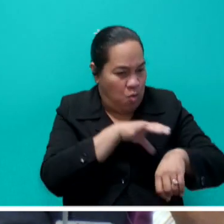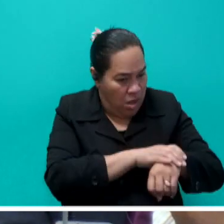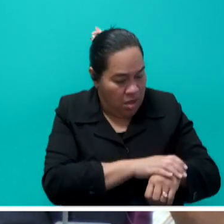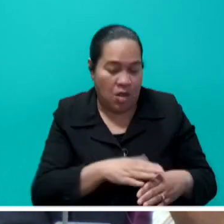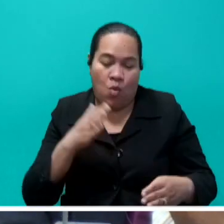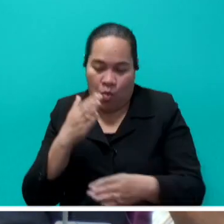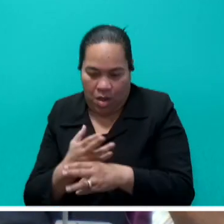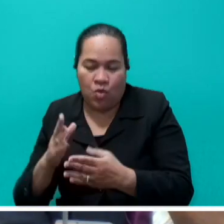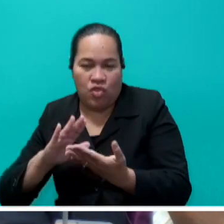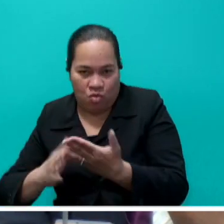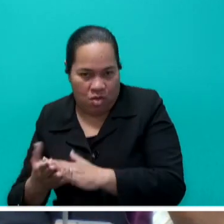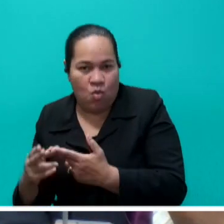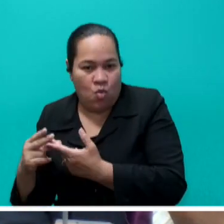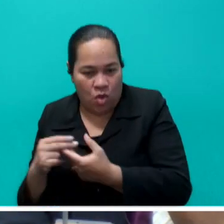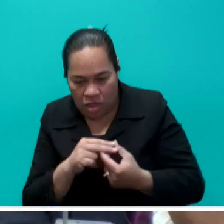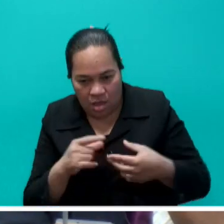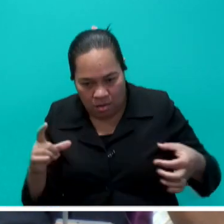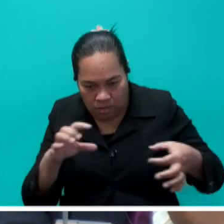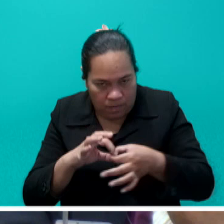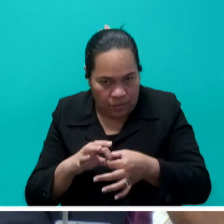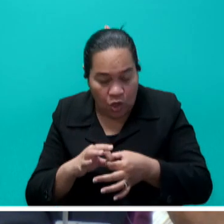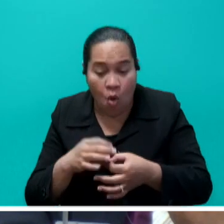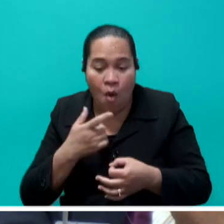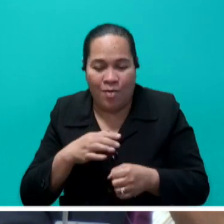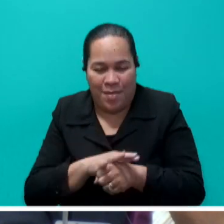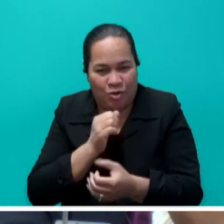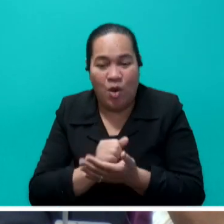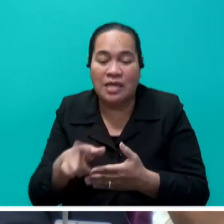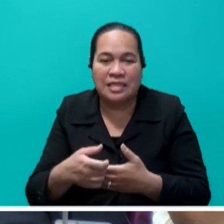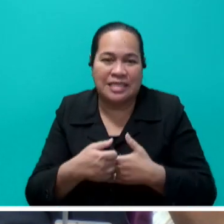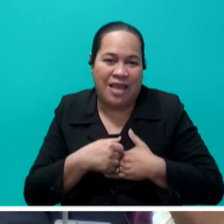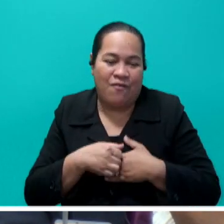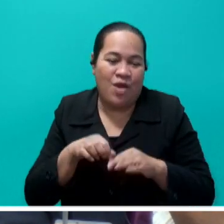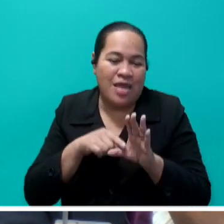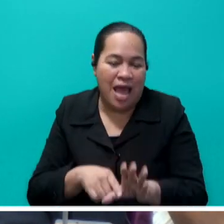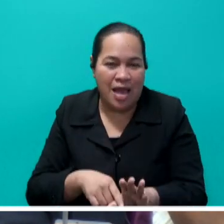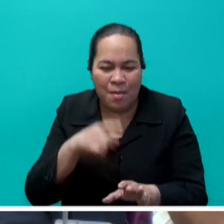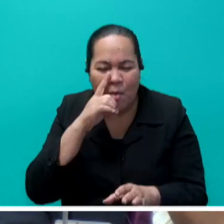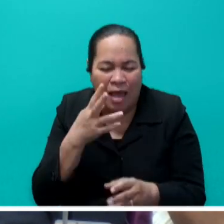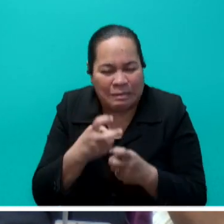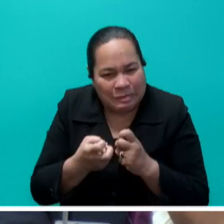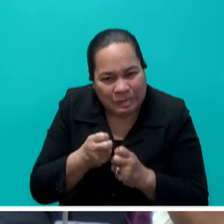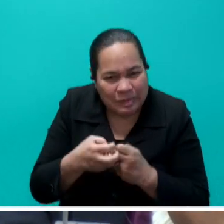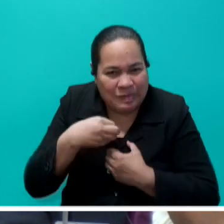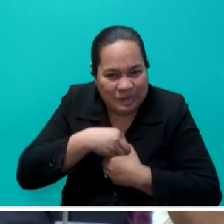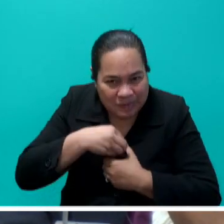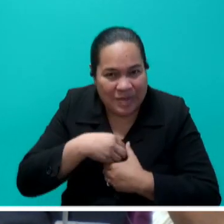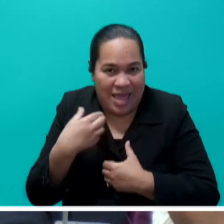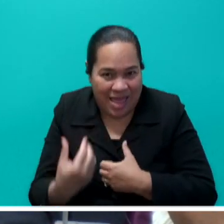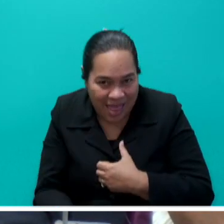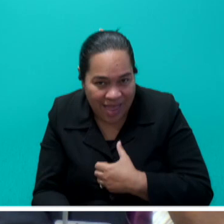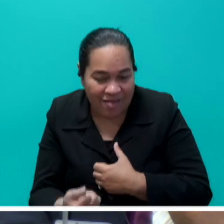community so that they can restore safety and hope to the lives of these troubled teenagers. Now,